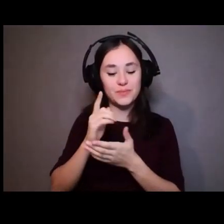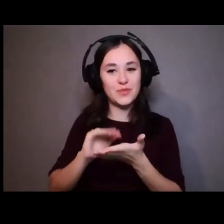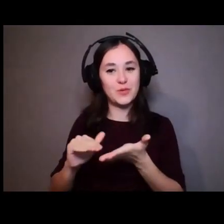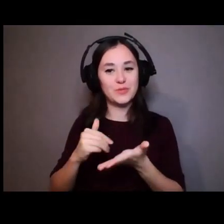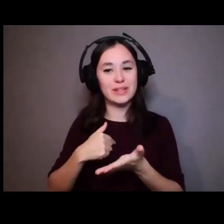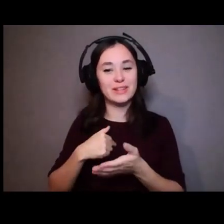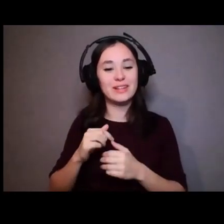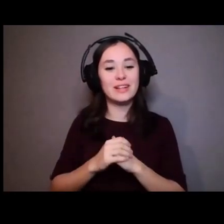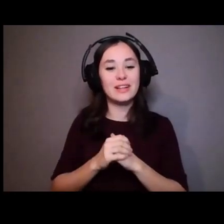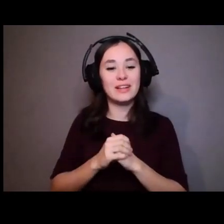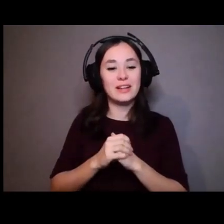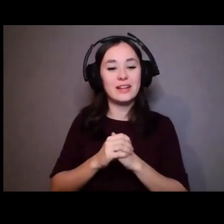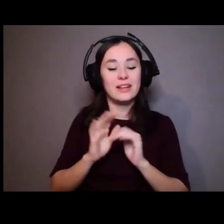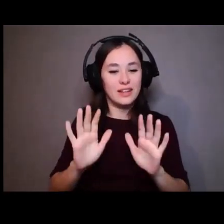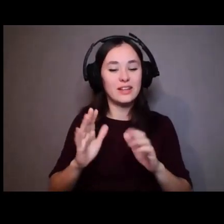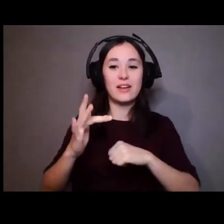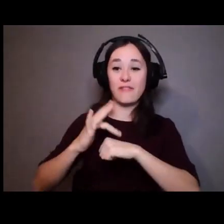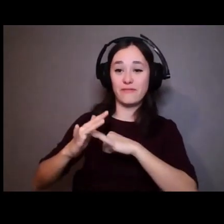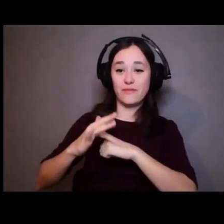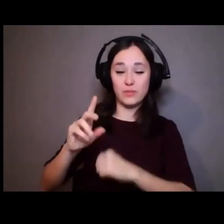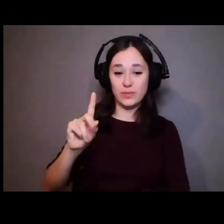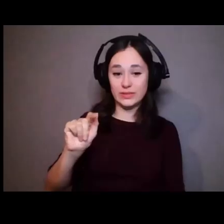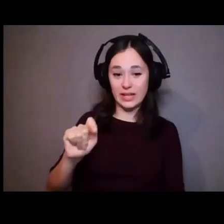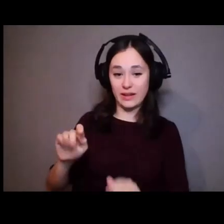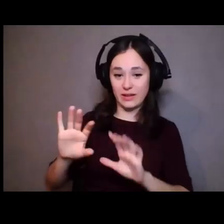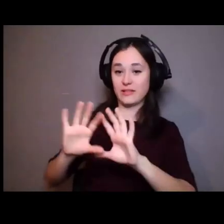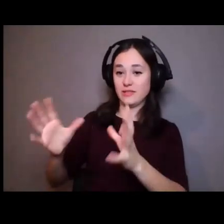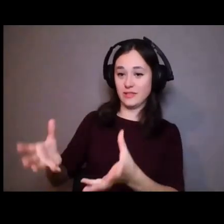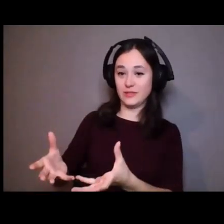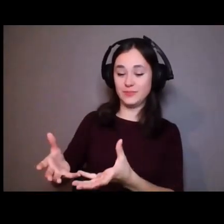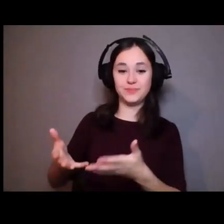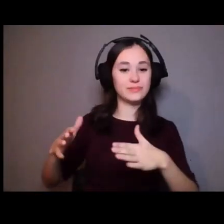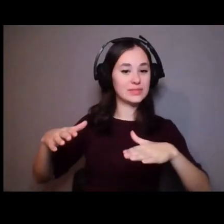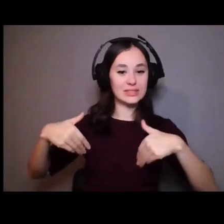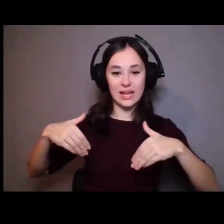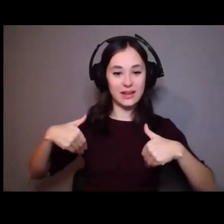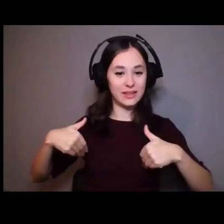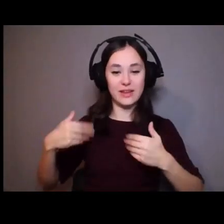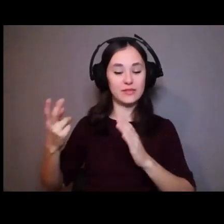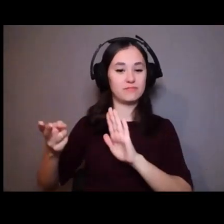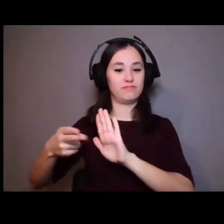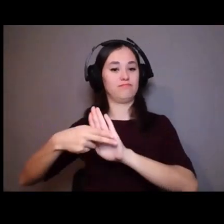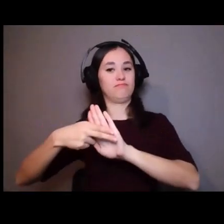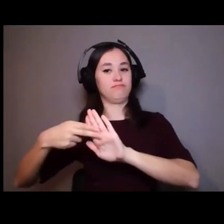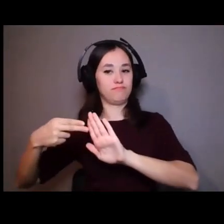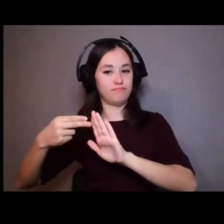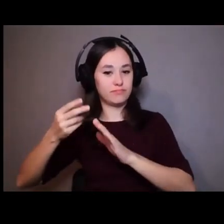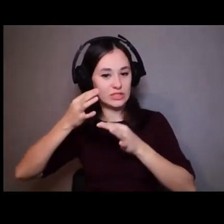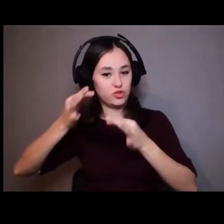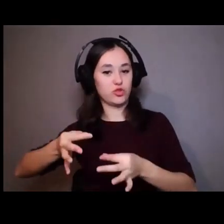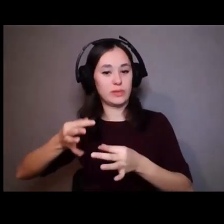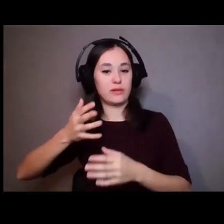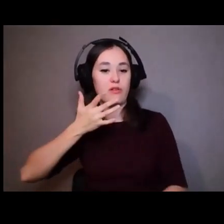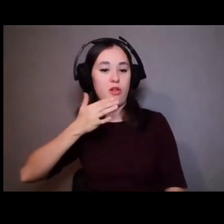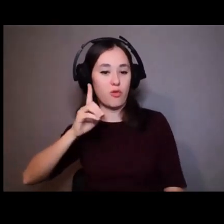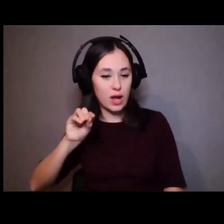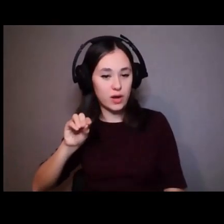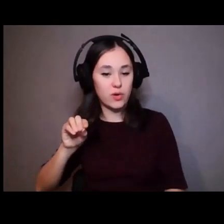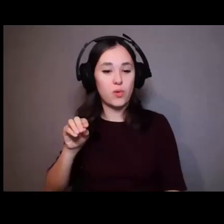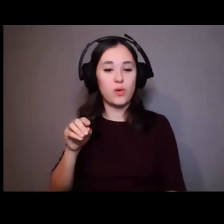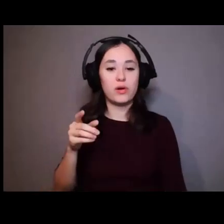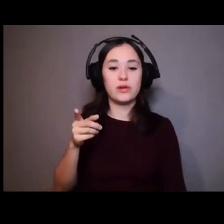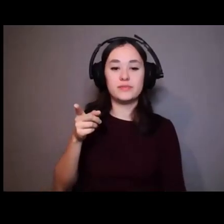available data does not indicate that Colorado is an outlier in its total hospital spending growth or its hospital spending